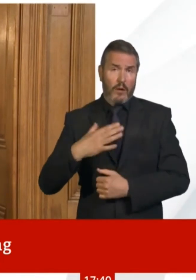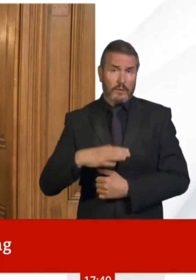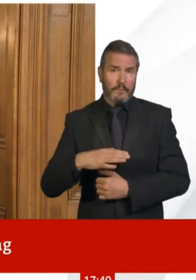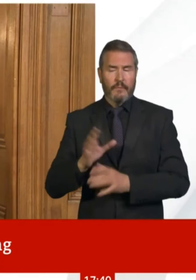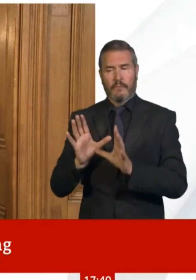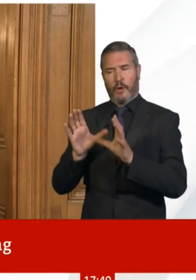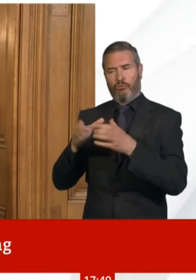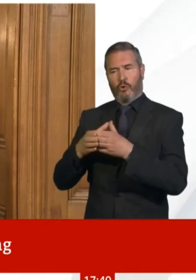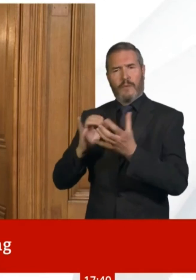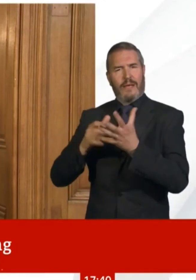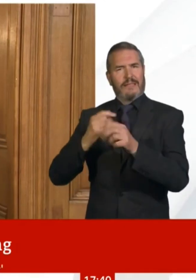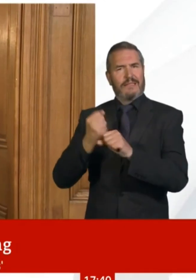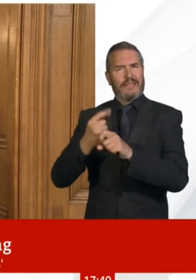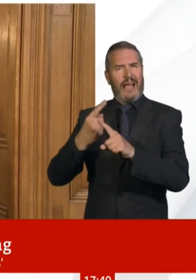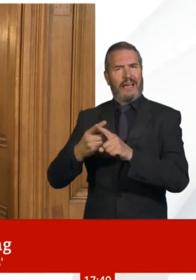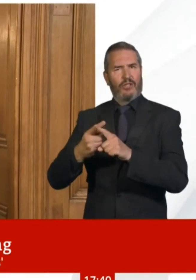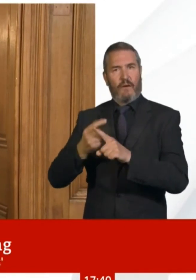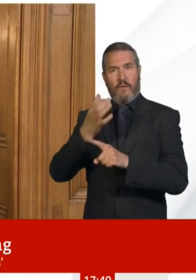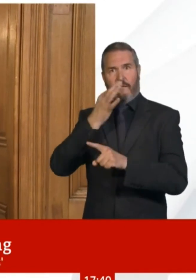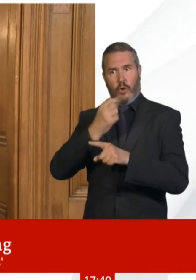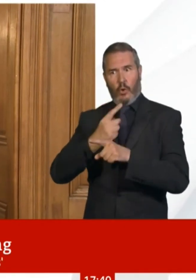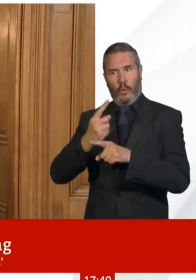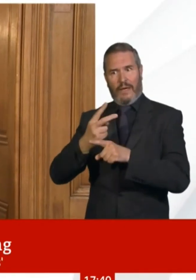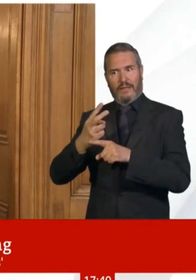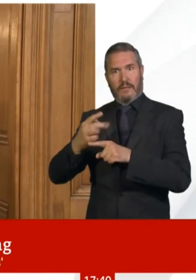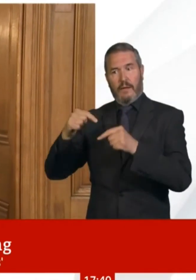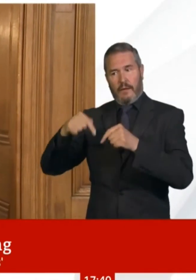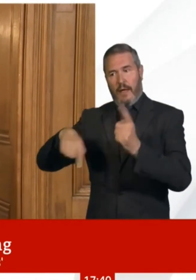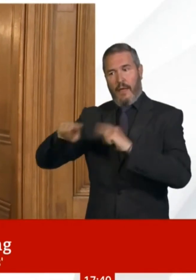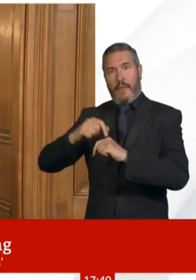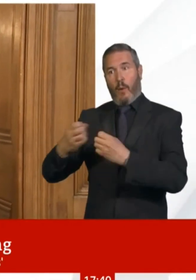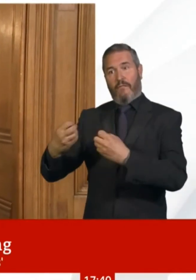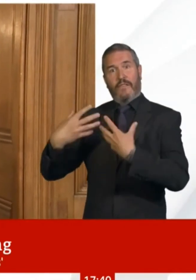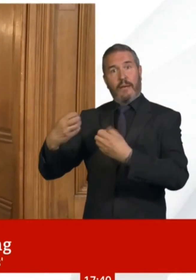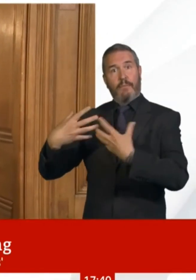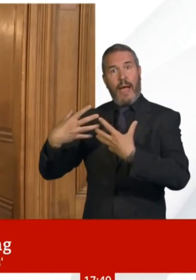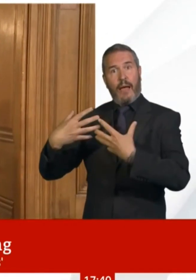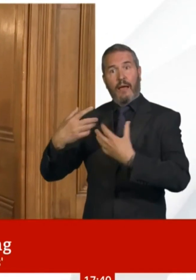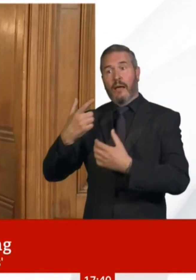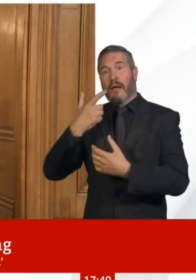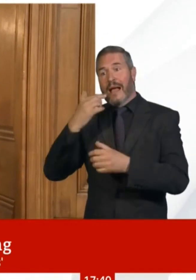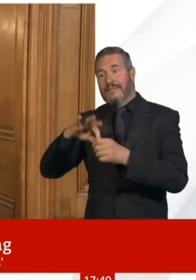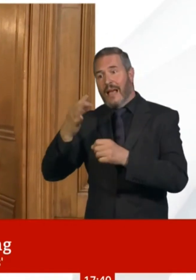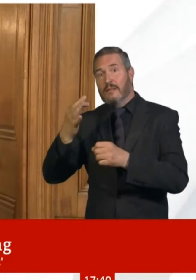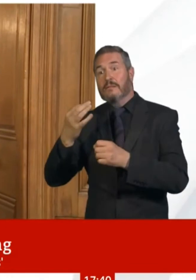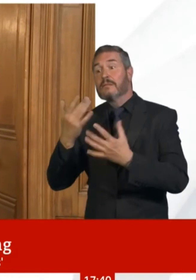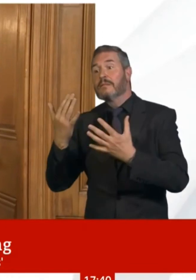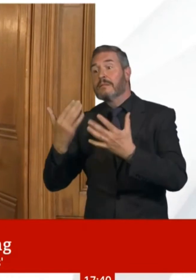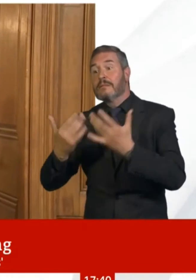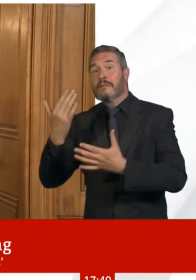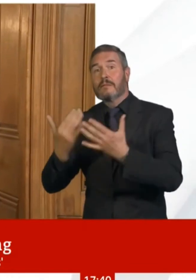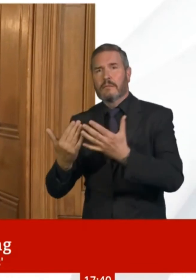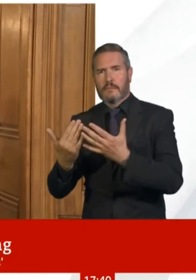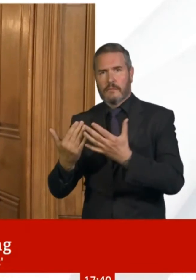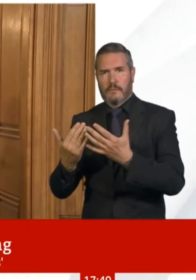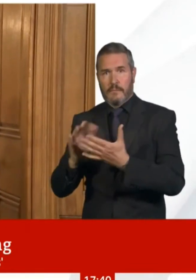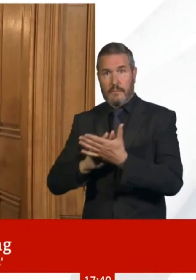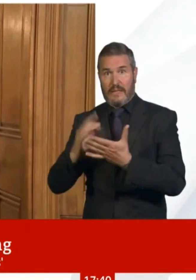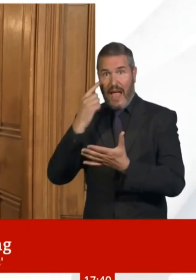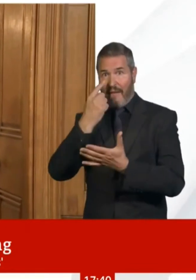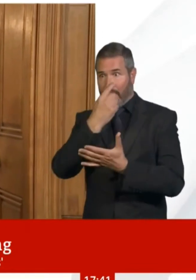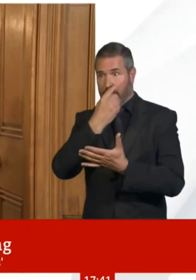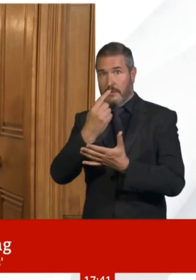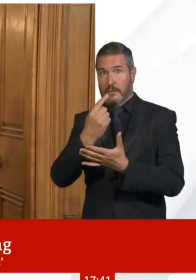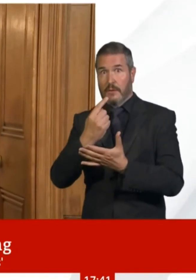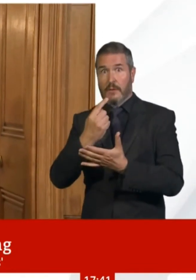do over the next couple of weeks till the end of the month is then feed back on us on the evidence of how the evidence on